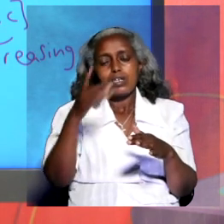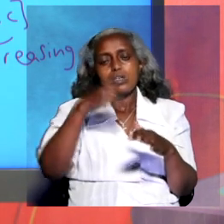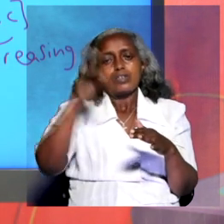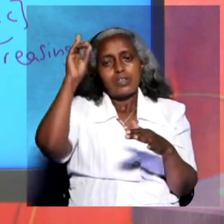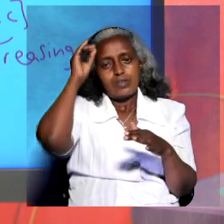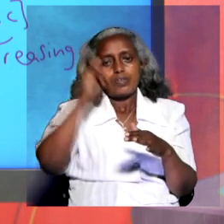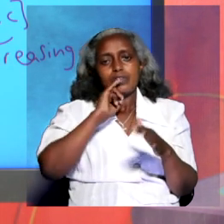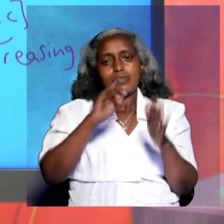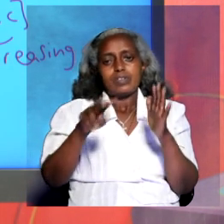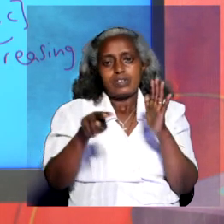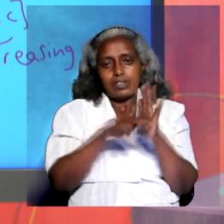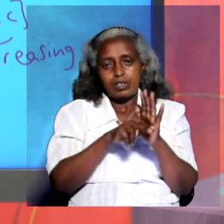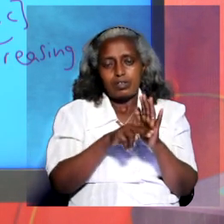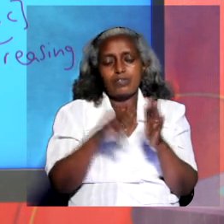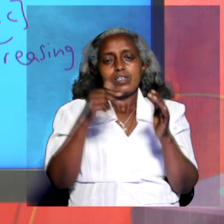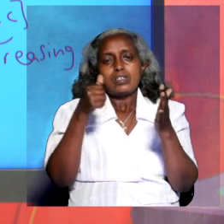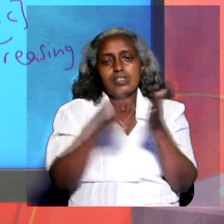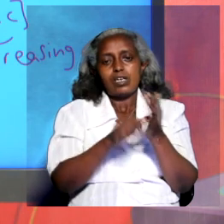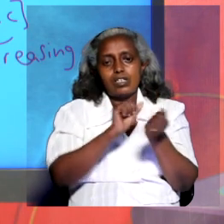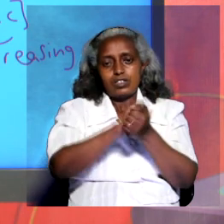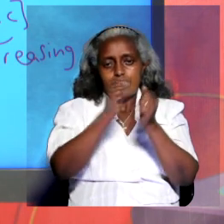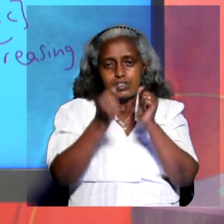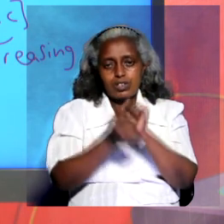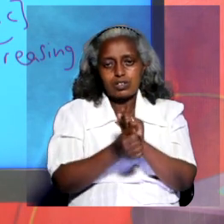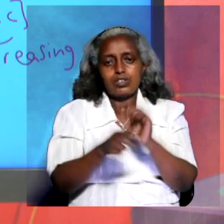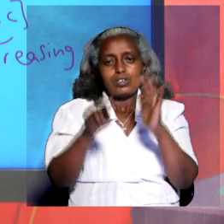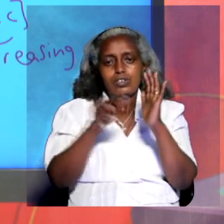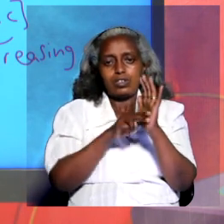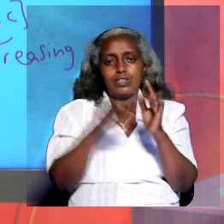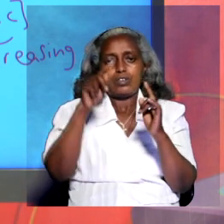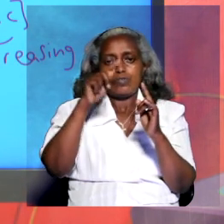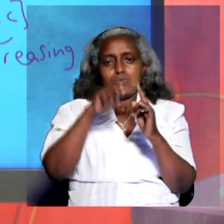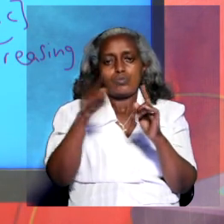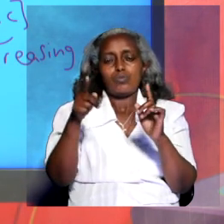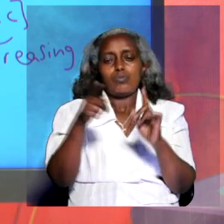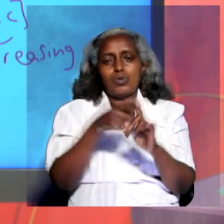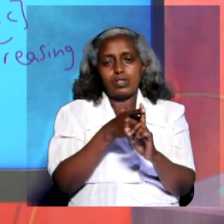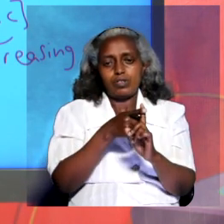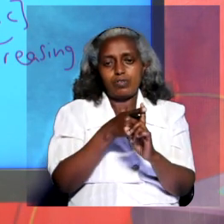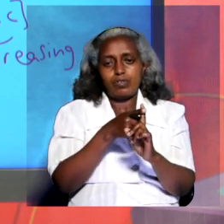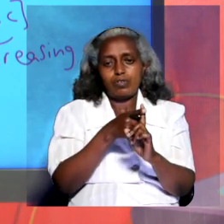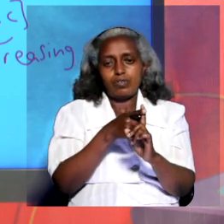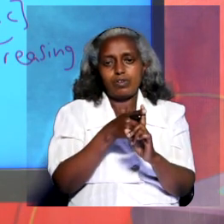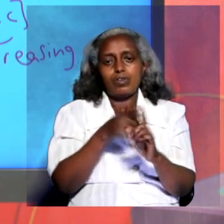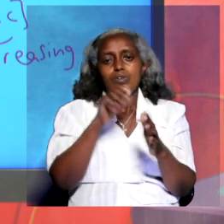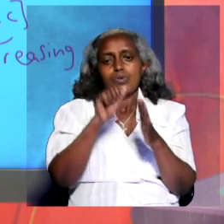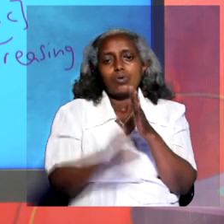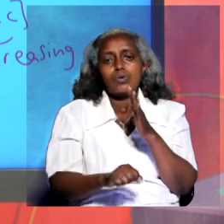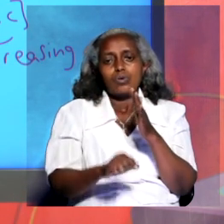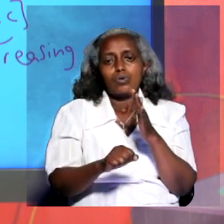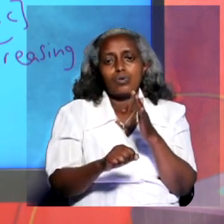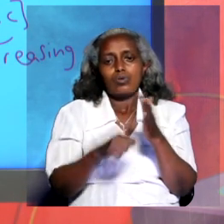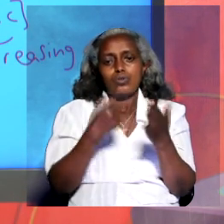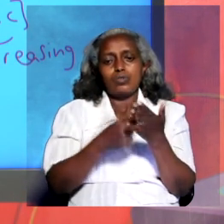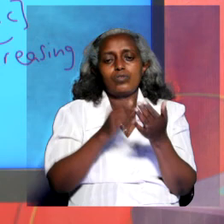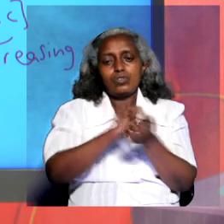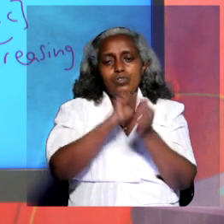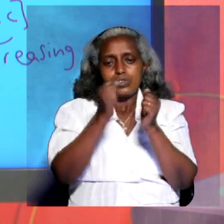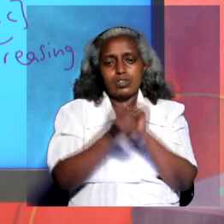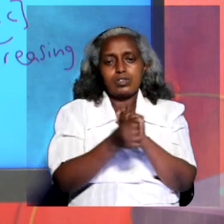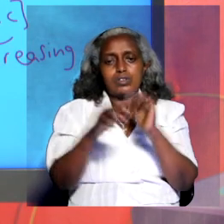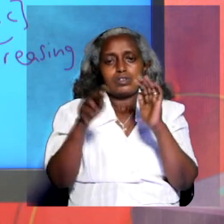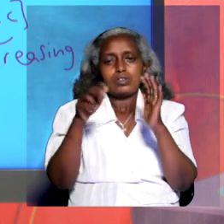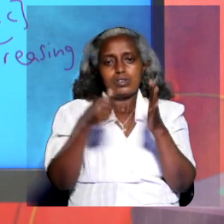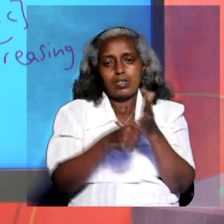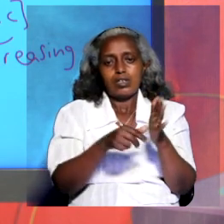that means it's changing sign from negative to positive. So if change sign from